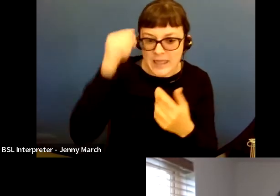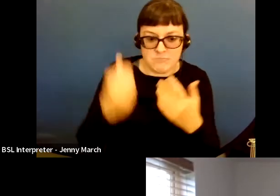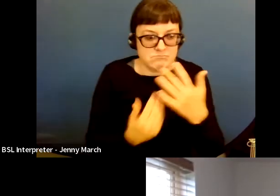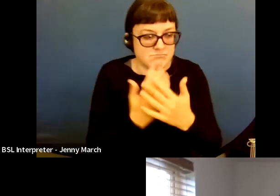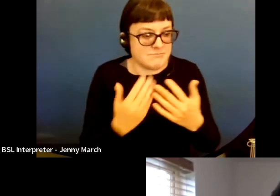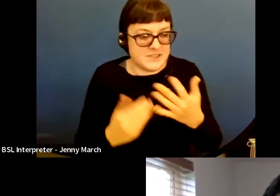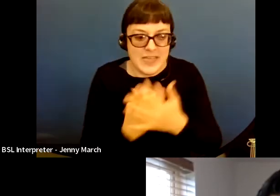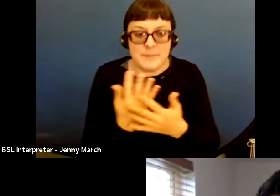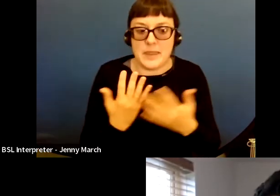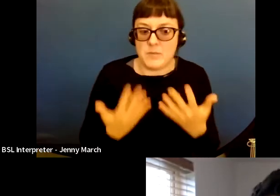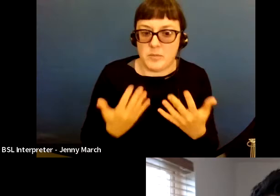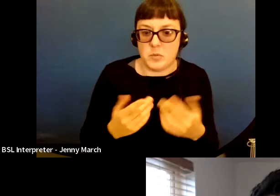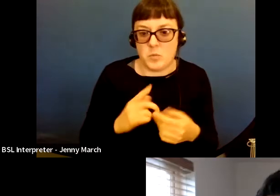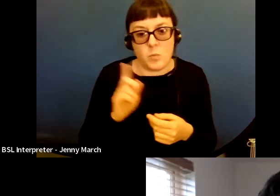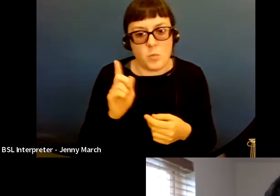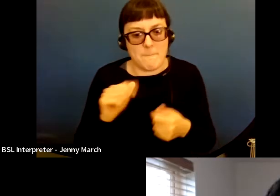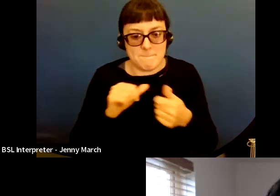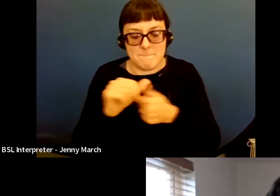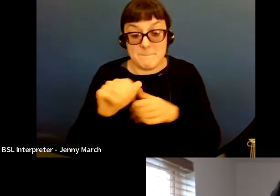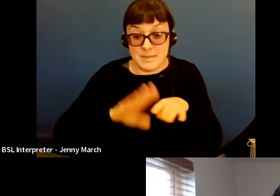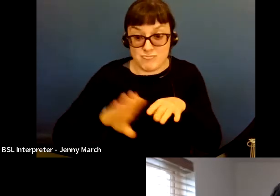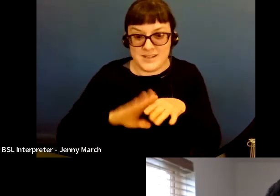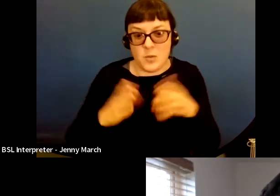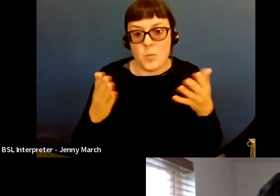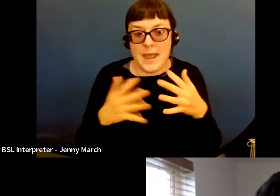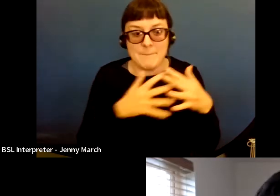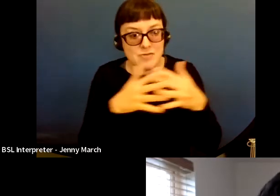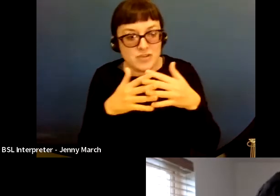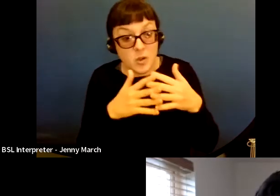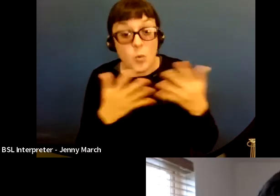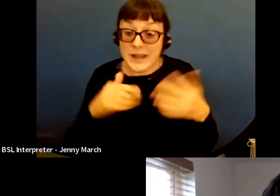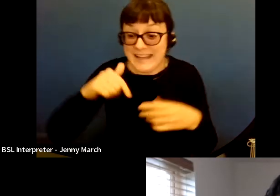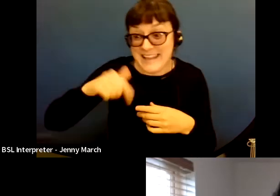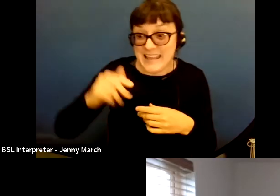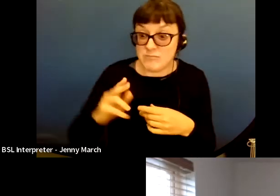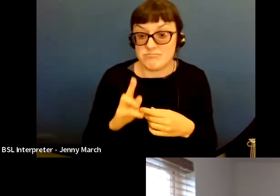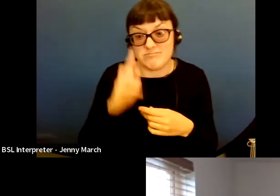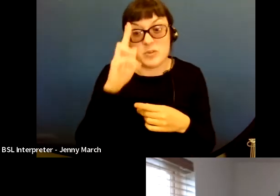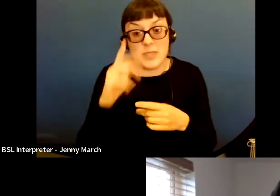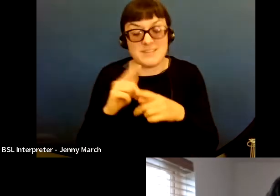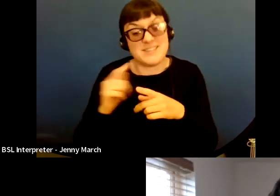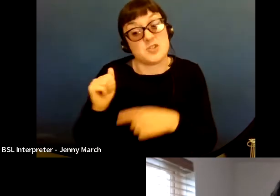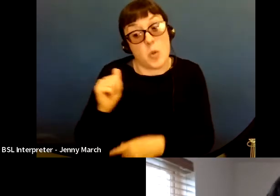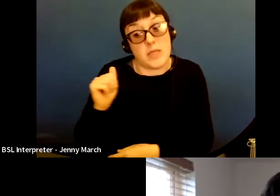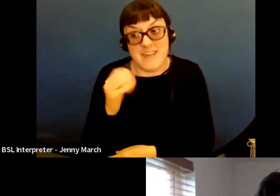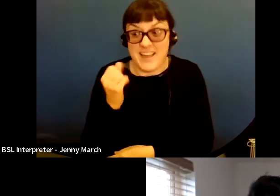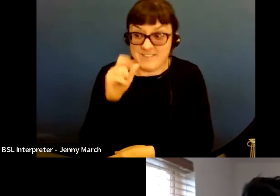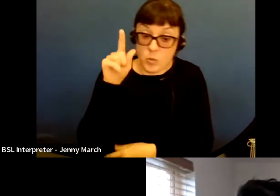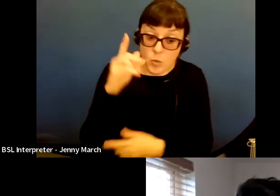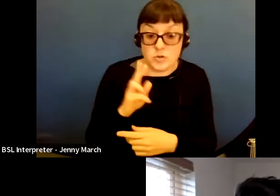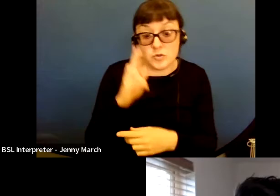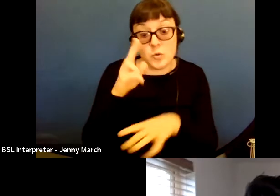we look to where there is best practice in the United States, or even within the United Kingdom, north of the border in Scotland, or the Education Authority here in Northern